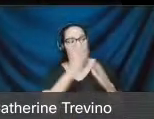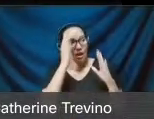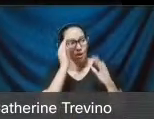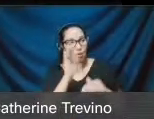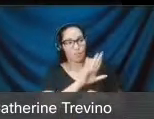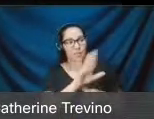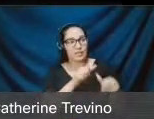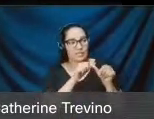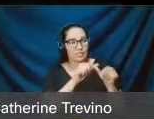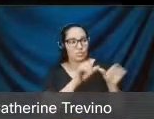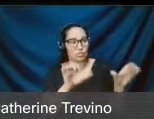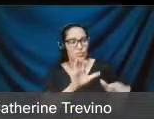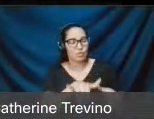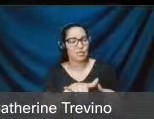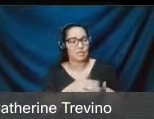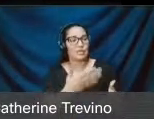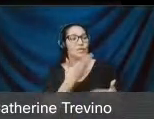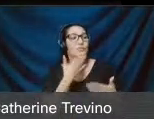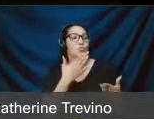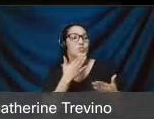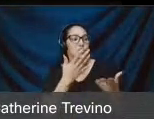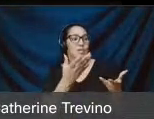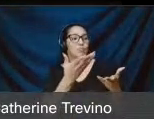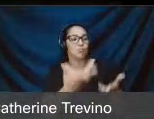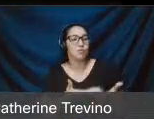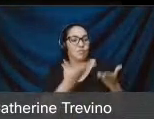continue to do that, and I appreciate you giving us that information.